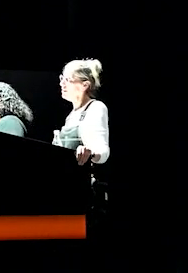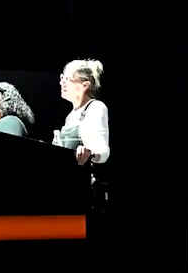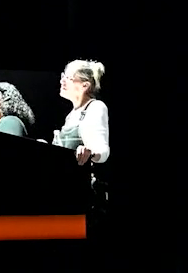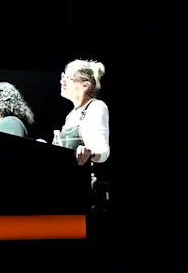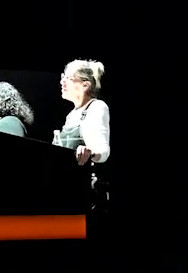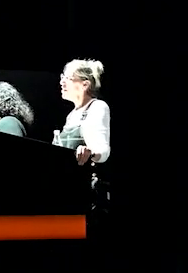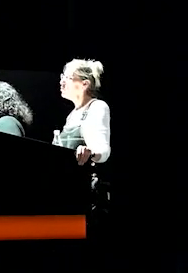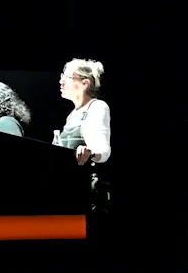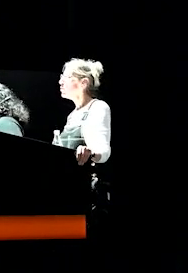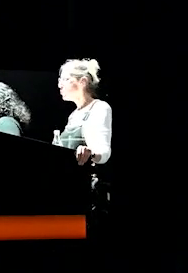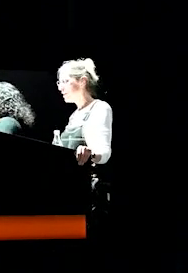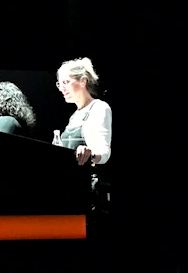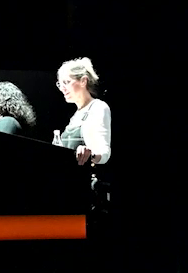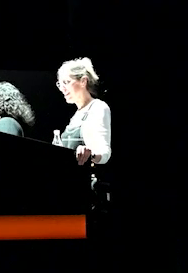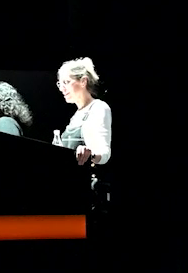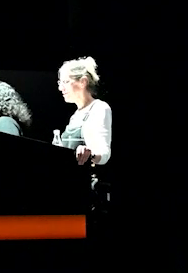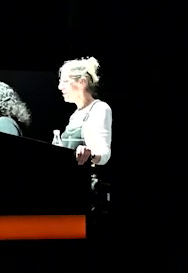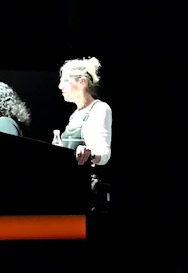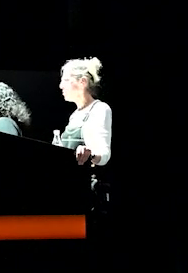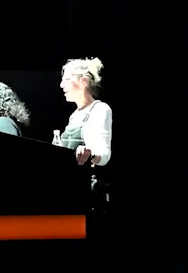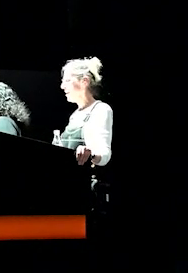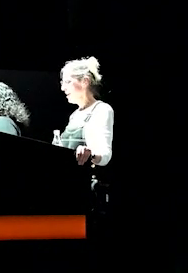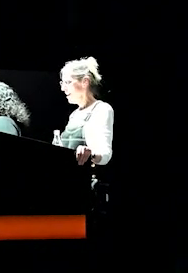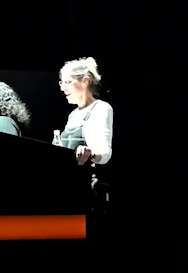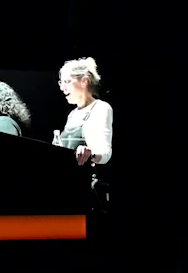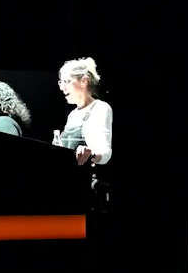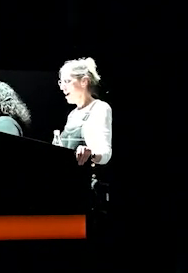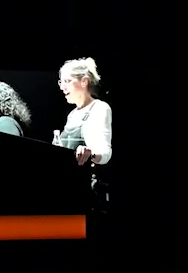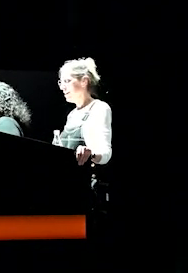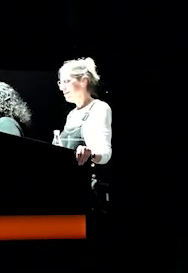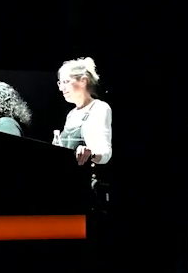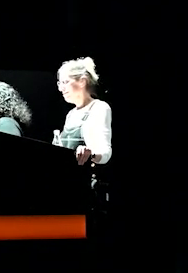There is, as you know, 26 letters in the alphabet,